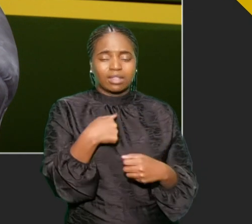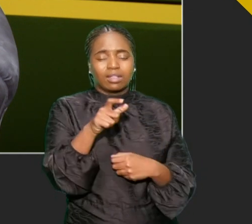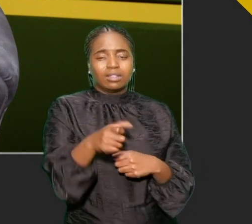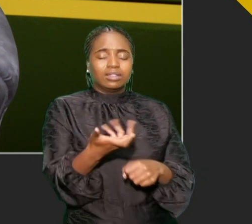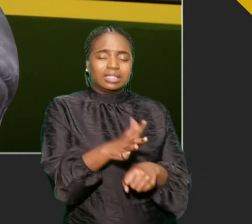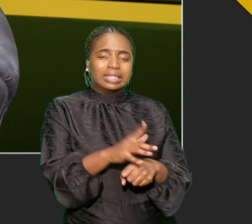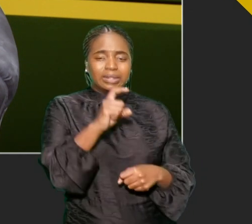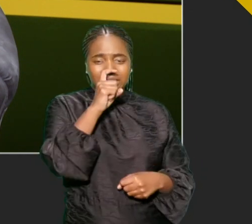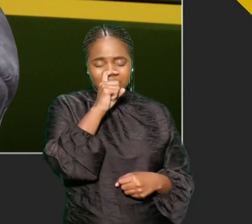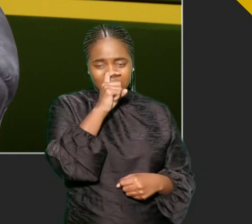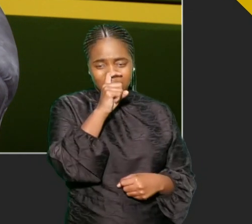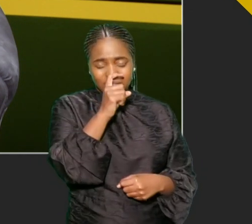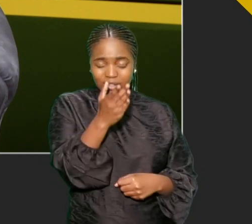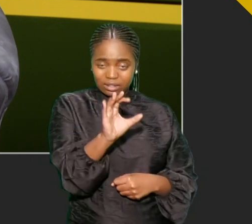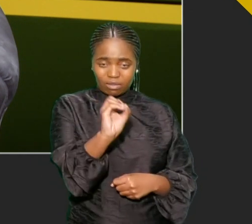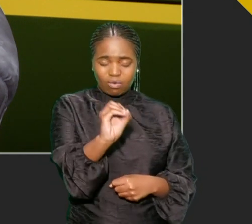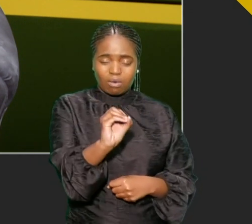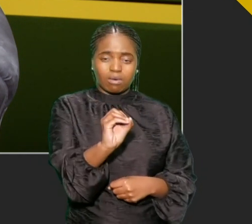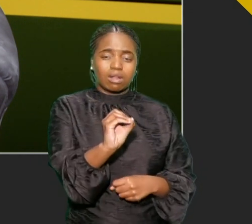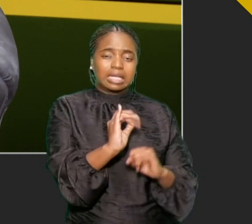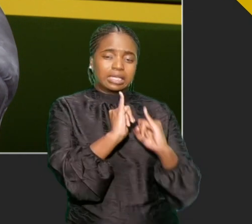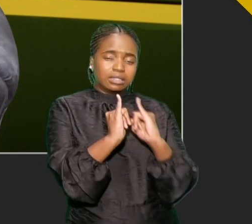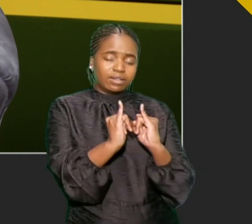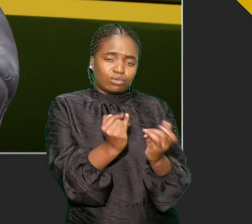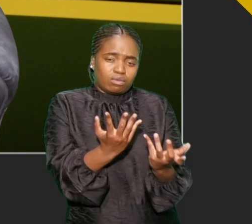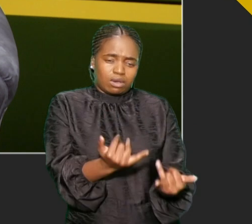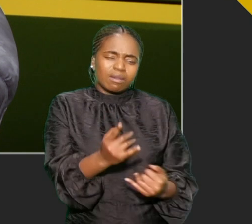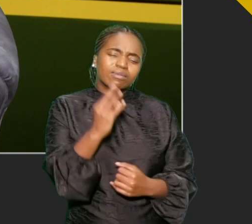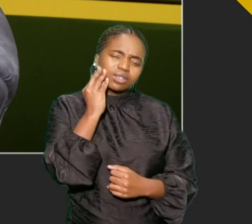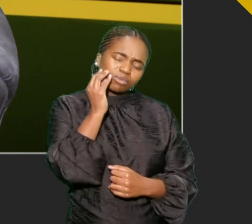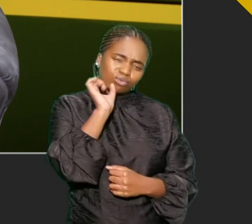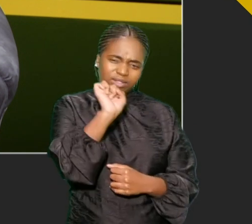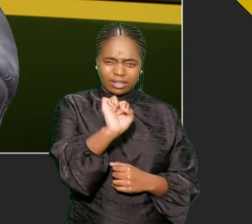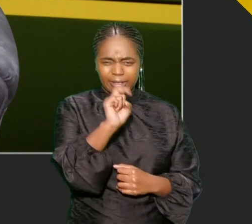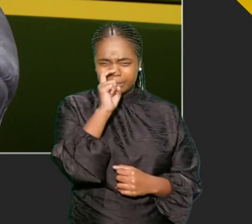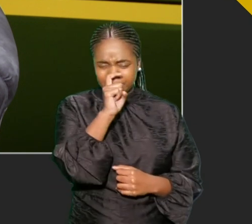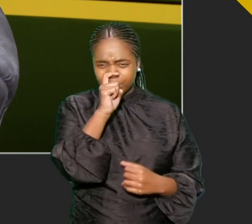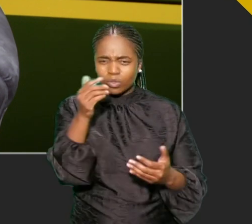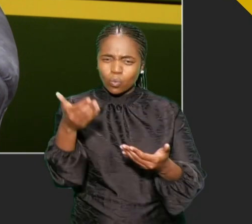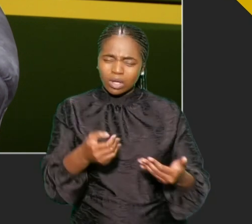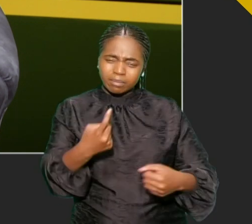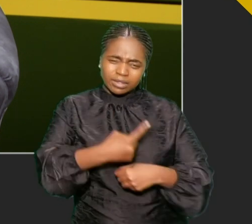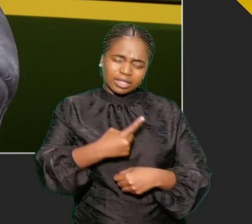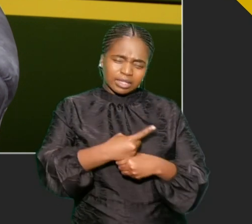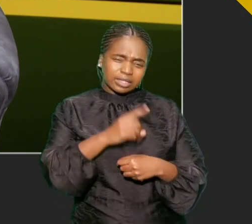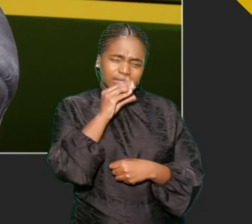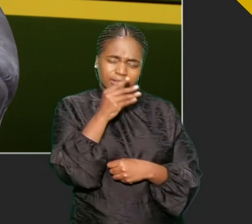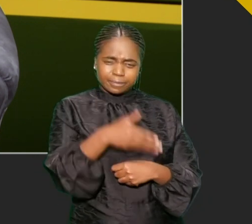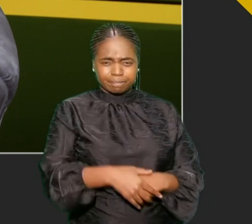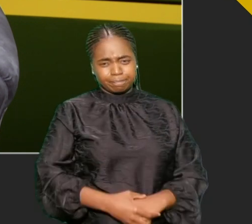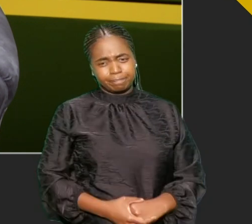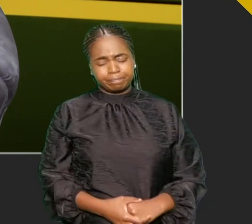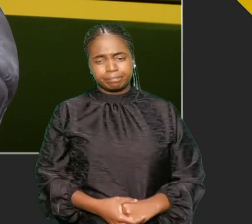Well, Sis Yvonne Ntsoko joins us on the line at the moment to share a bit of her experience. Sis Yvonne, welcome to Daily Thetha Lagu SABC